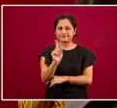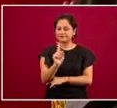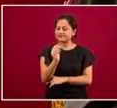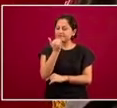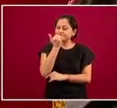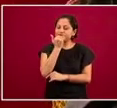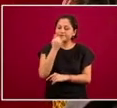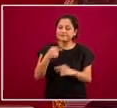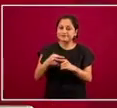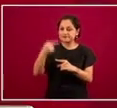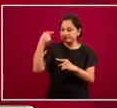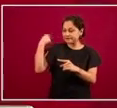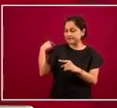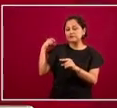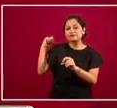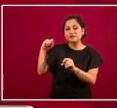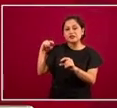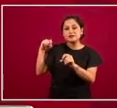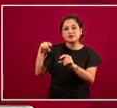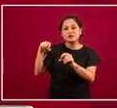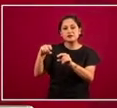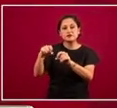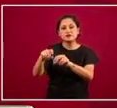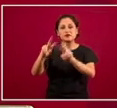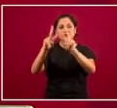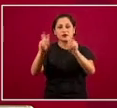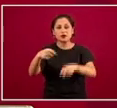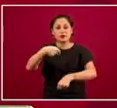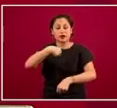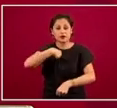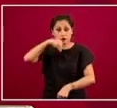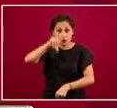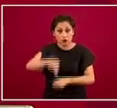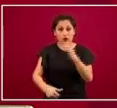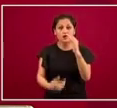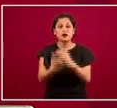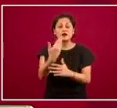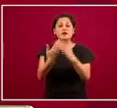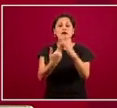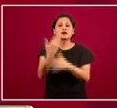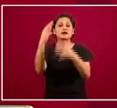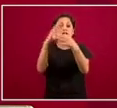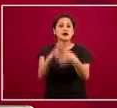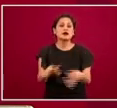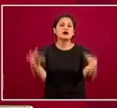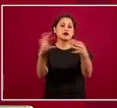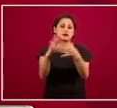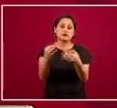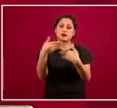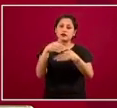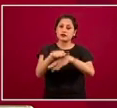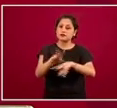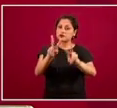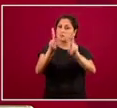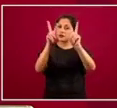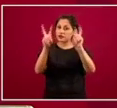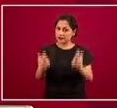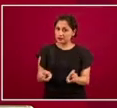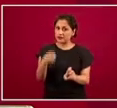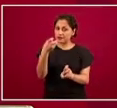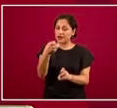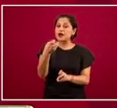We've been talking about this for months. I have presented this information myself on the